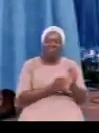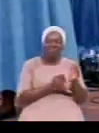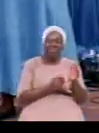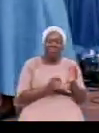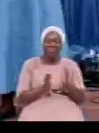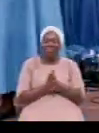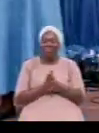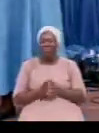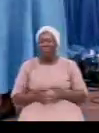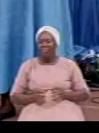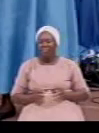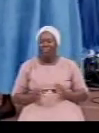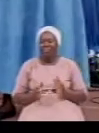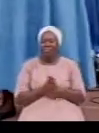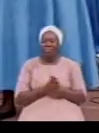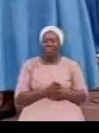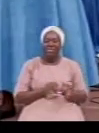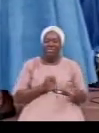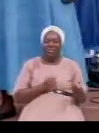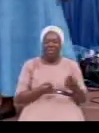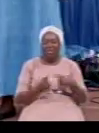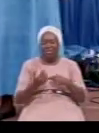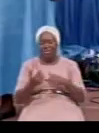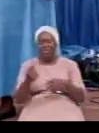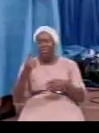I come before you today,